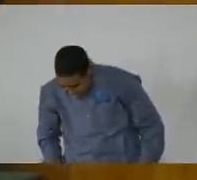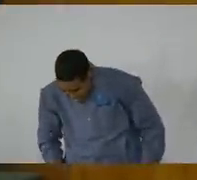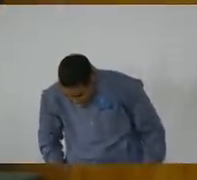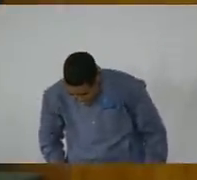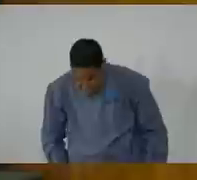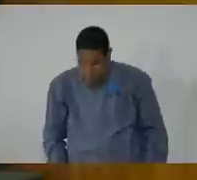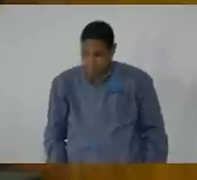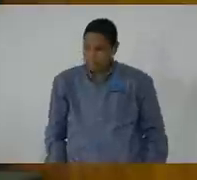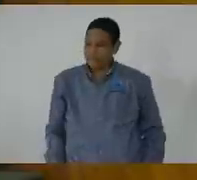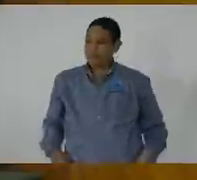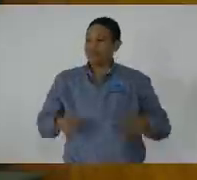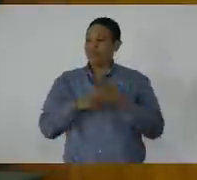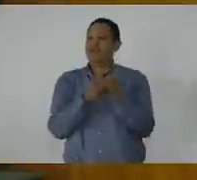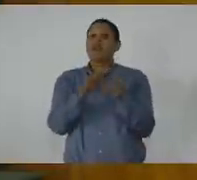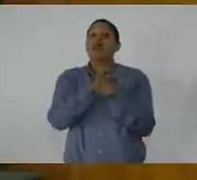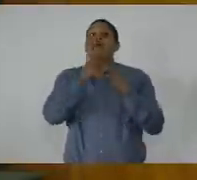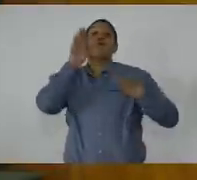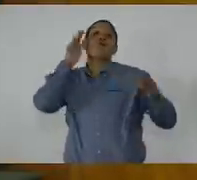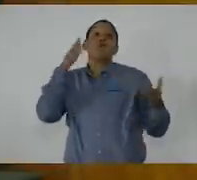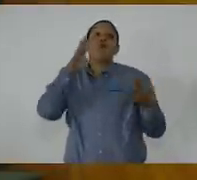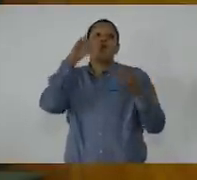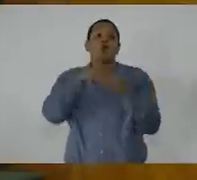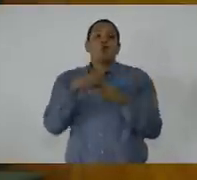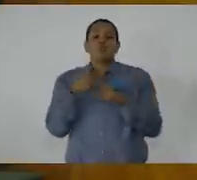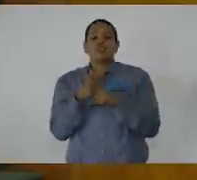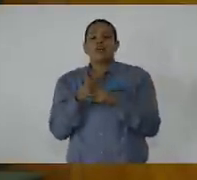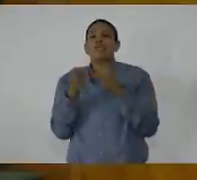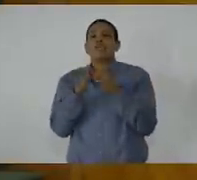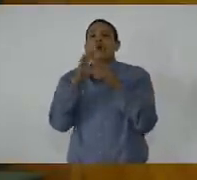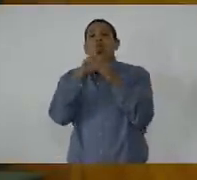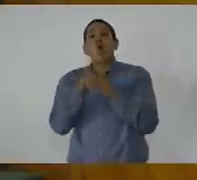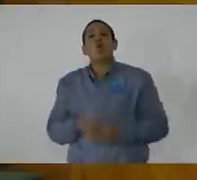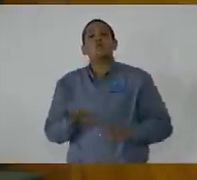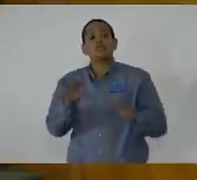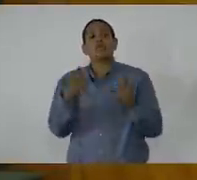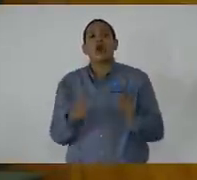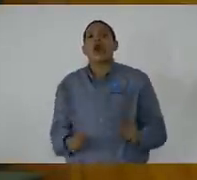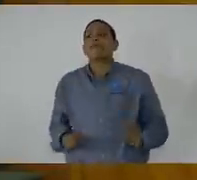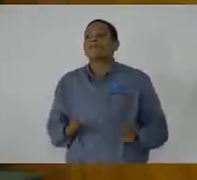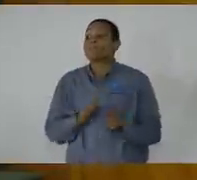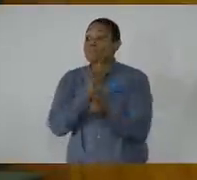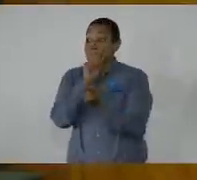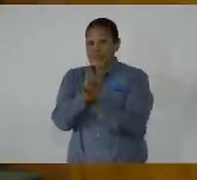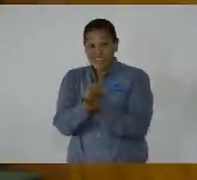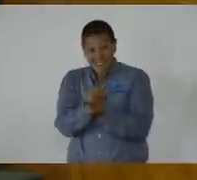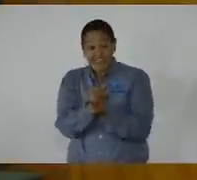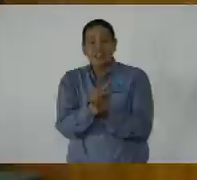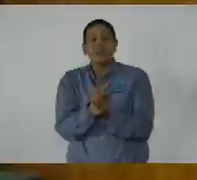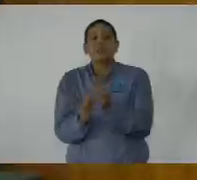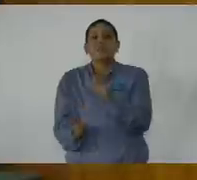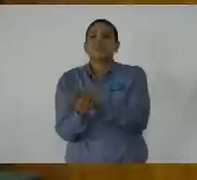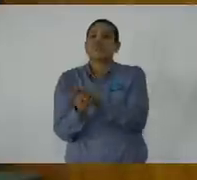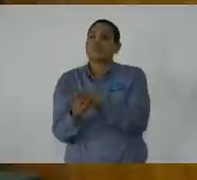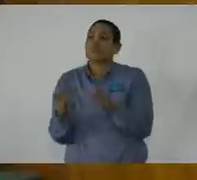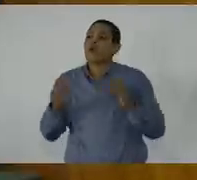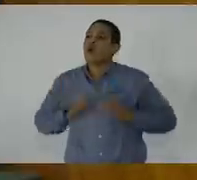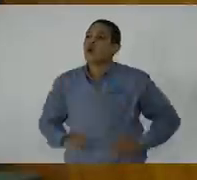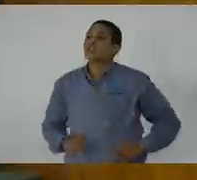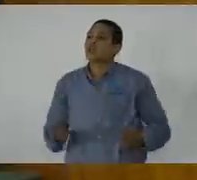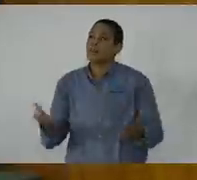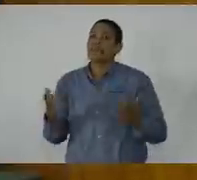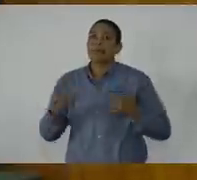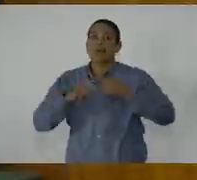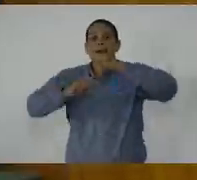The key areas of focus include greater inclusiveness, meeting emerging consumer demands, and